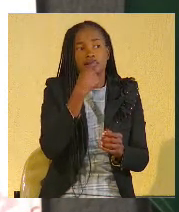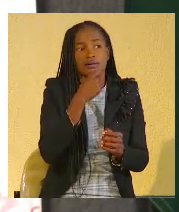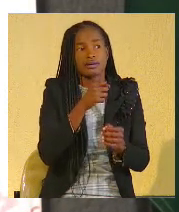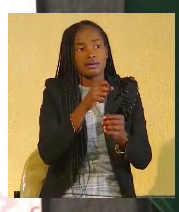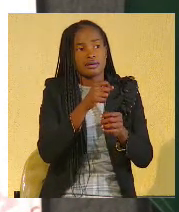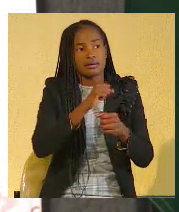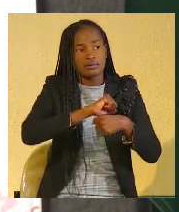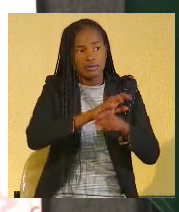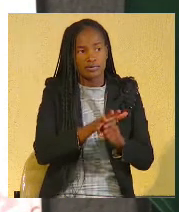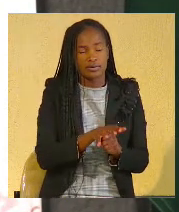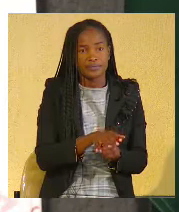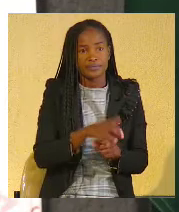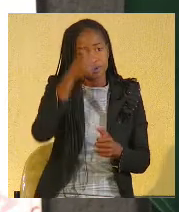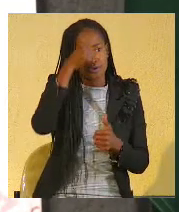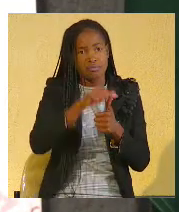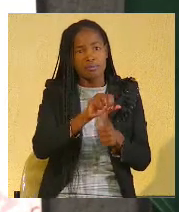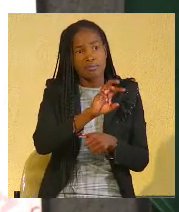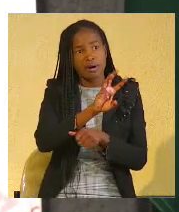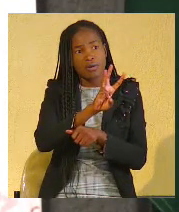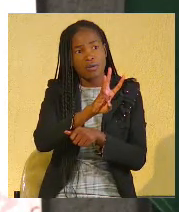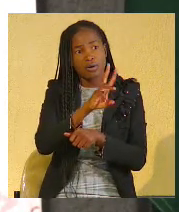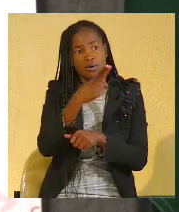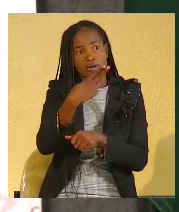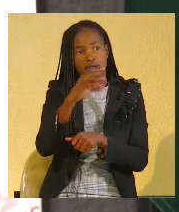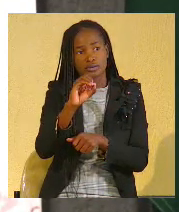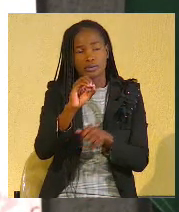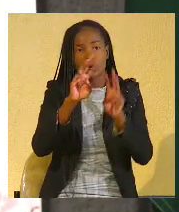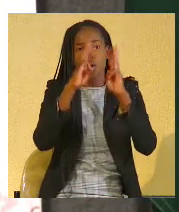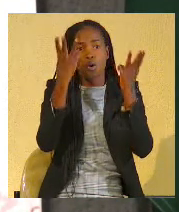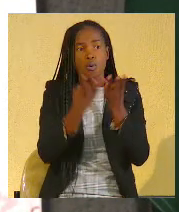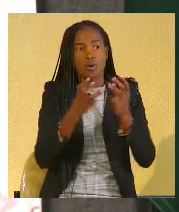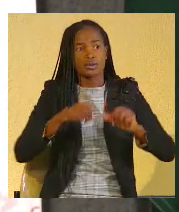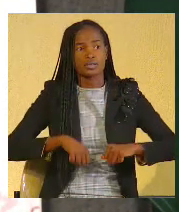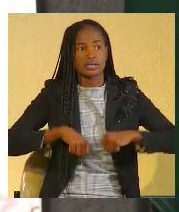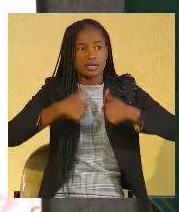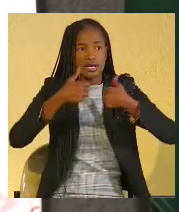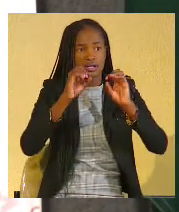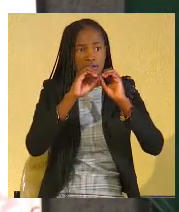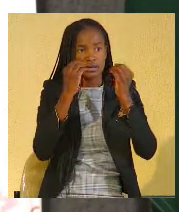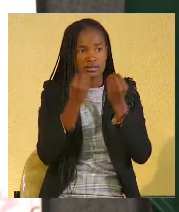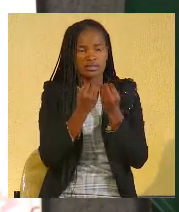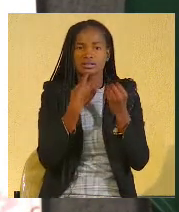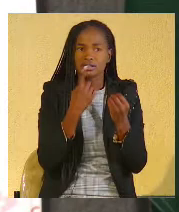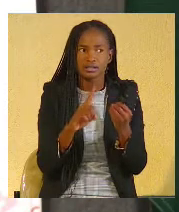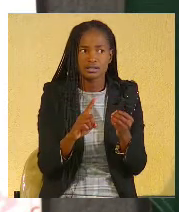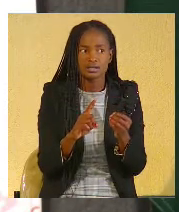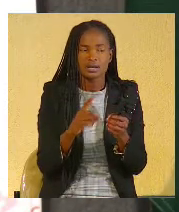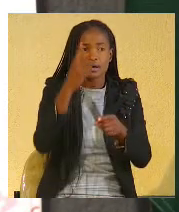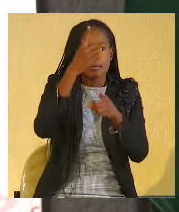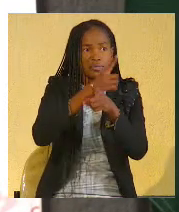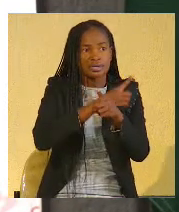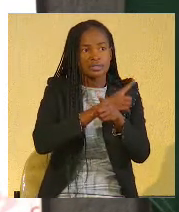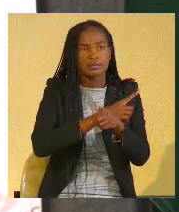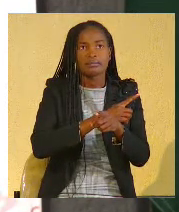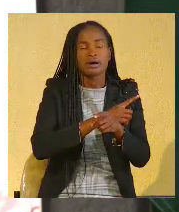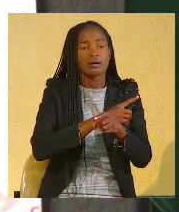WHO declared the outbreak of COVID-19 already in December, on the